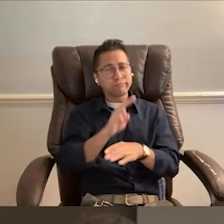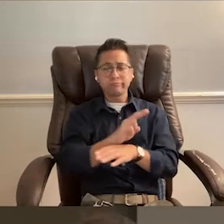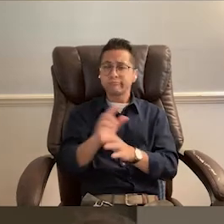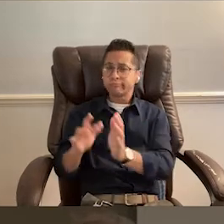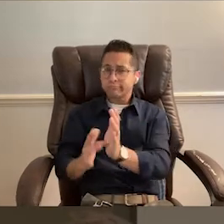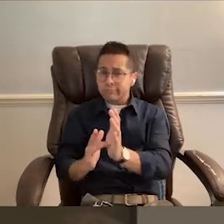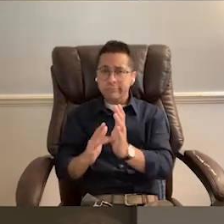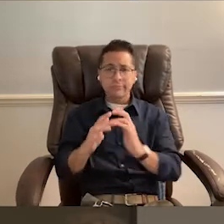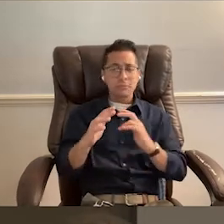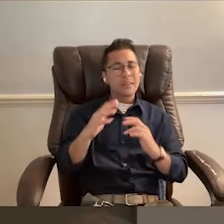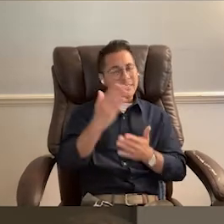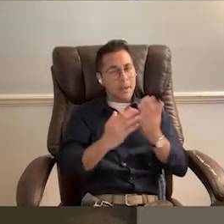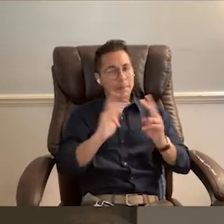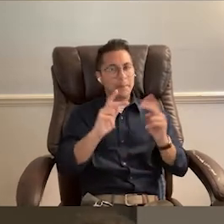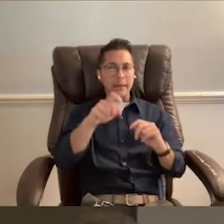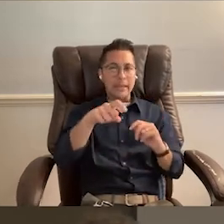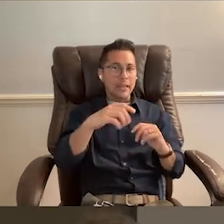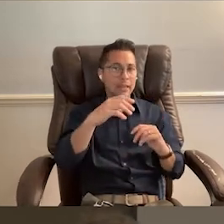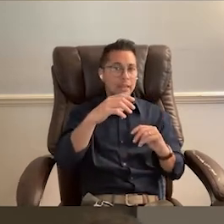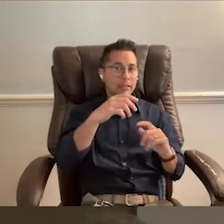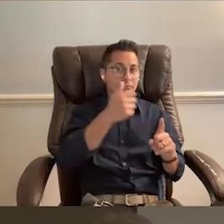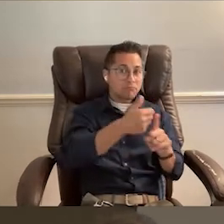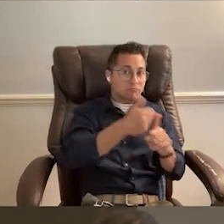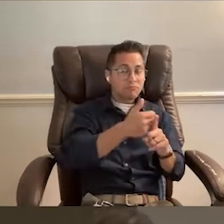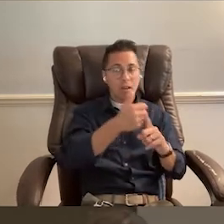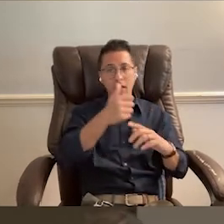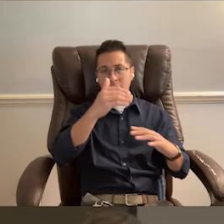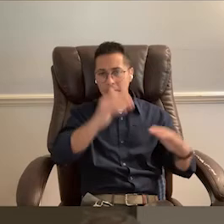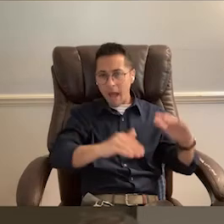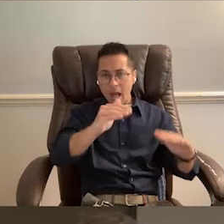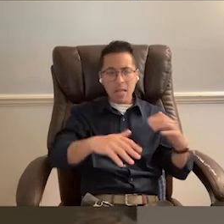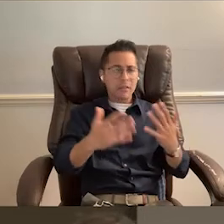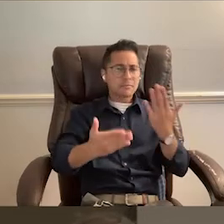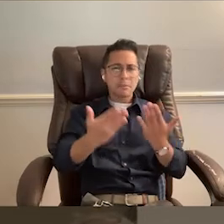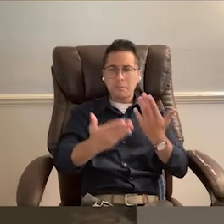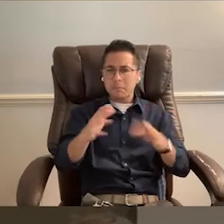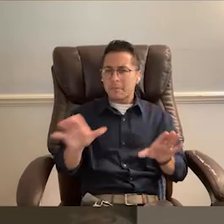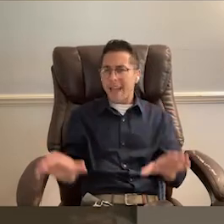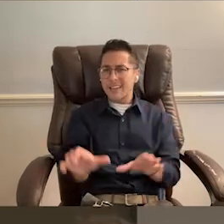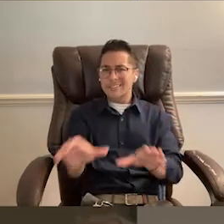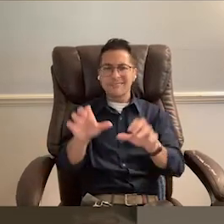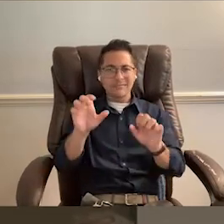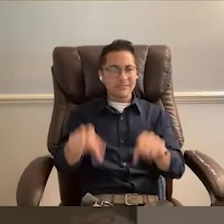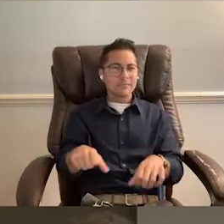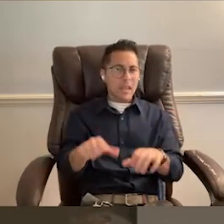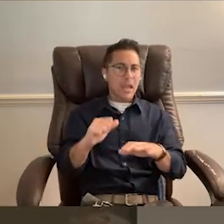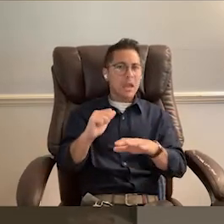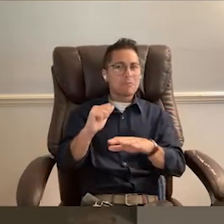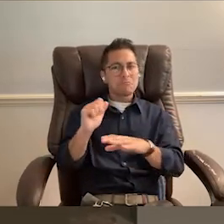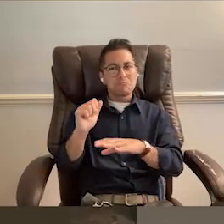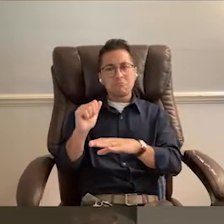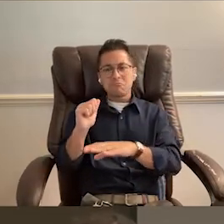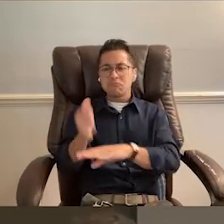can, do that. Not everyone can take medicine. Not everyone can do. So some people need a balance of either both or something